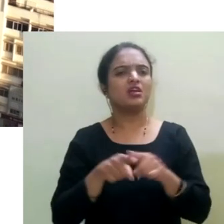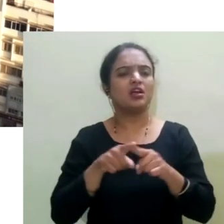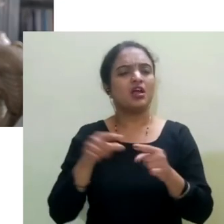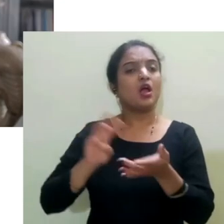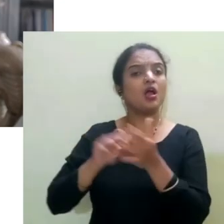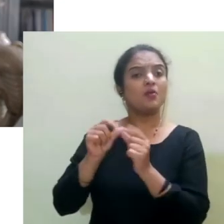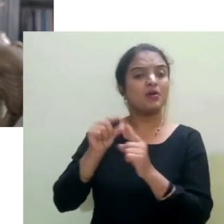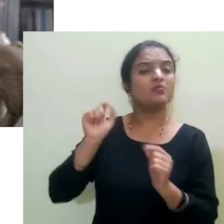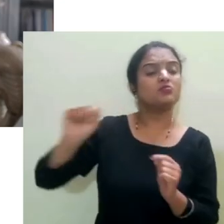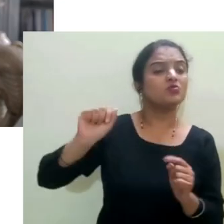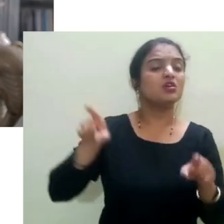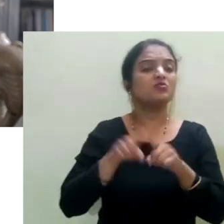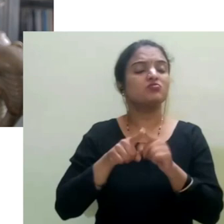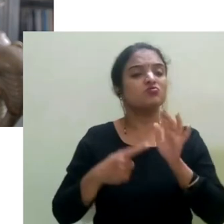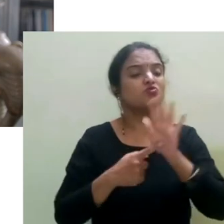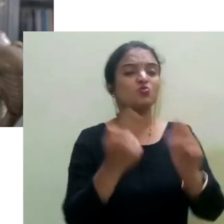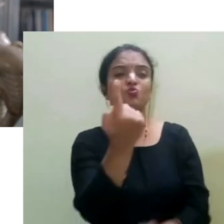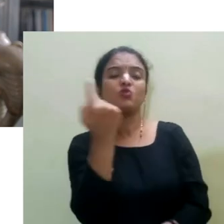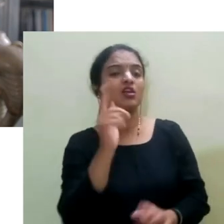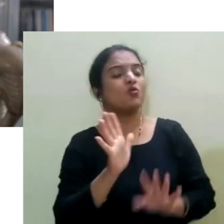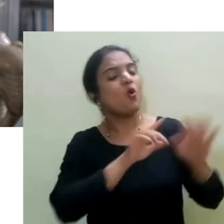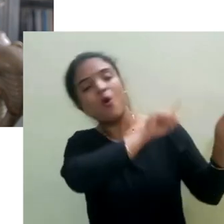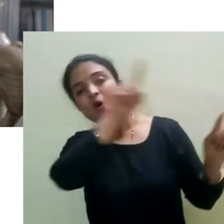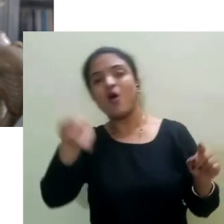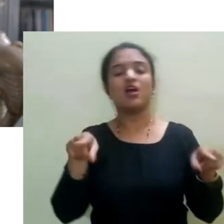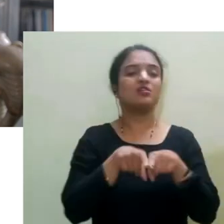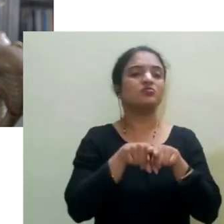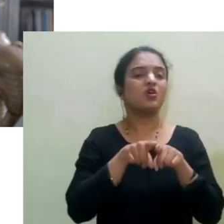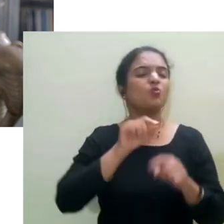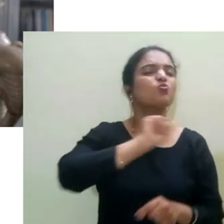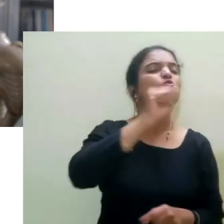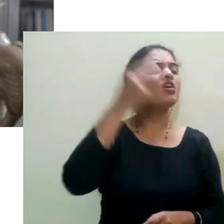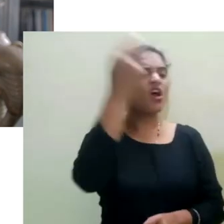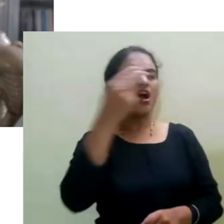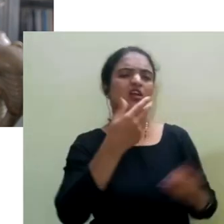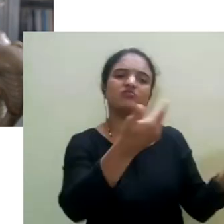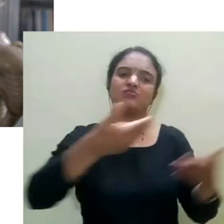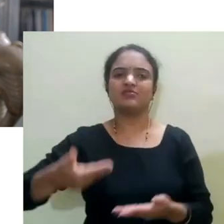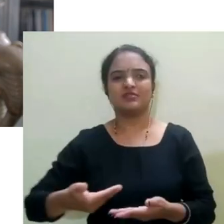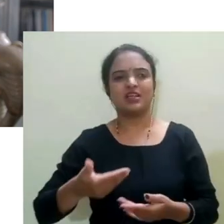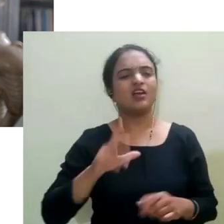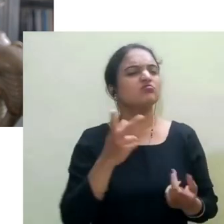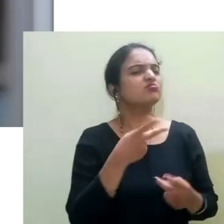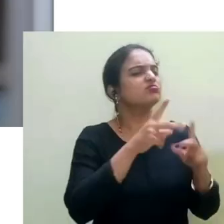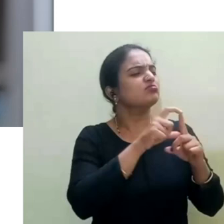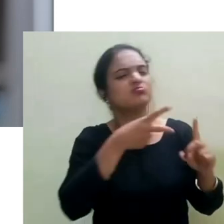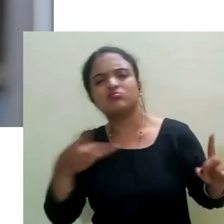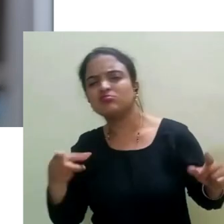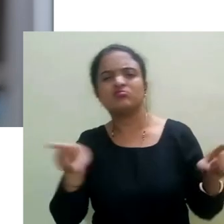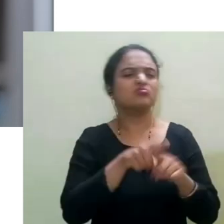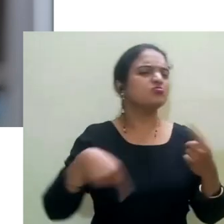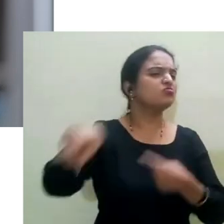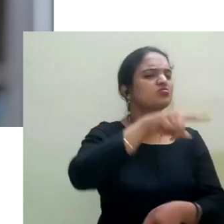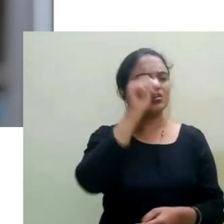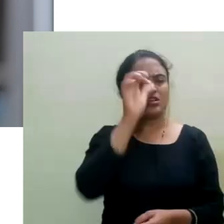wide. MAP is a space that invites one and all. Not only will it hold a curation of great art from the